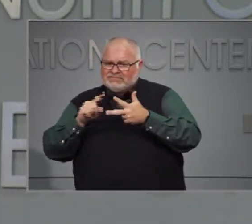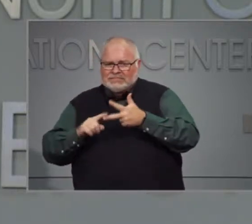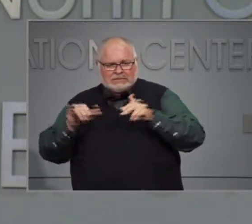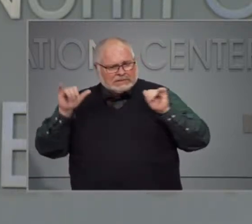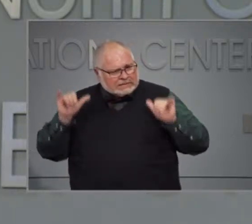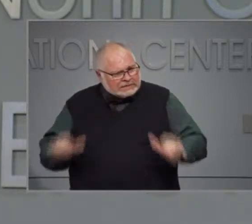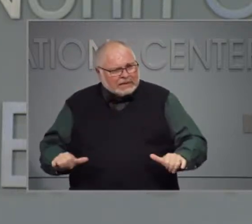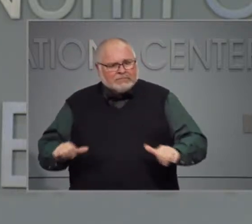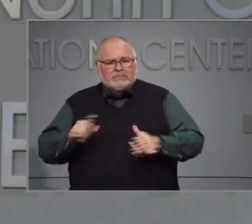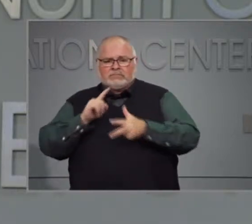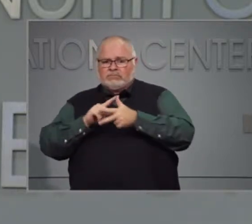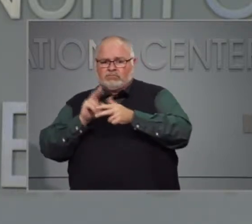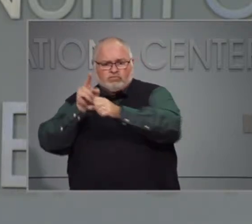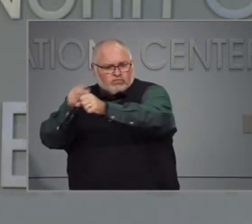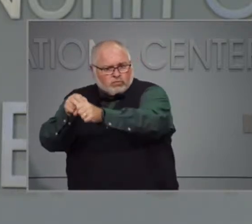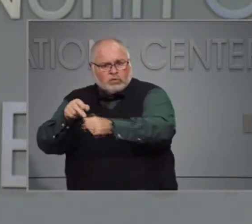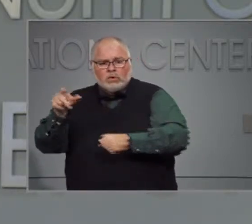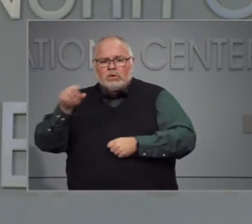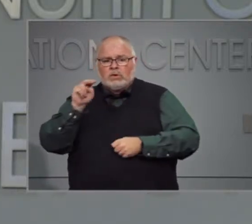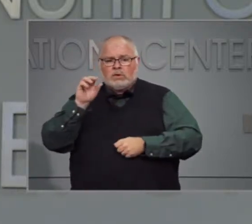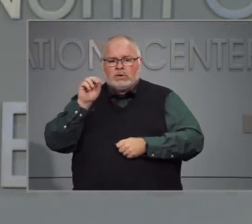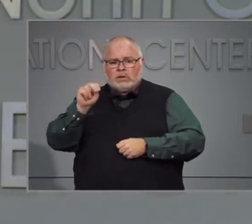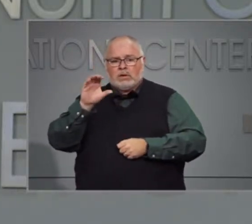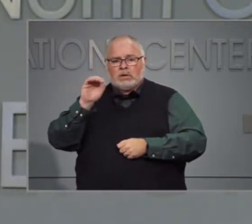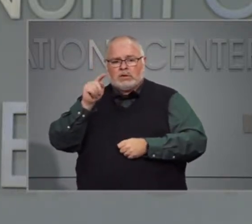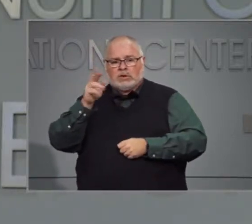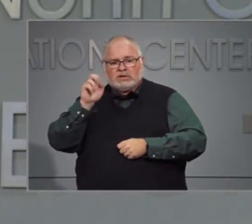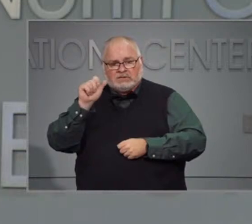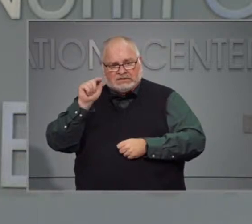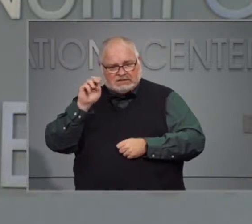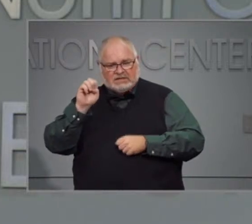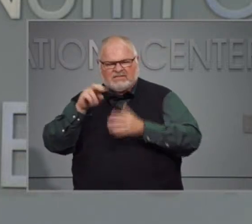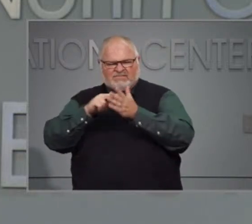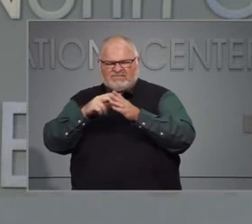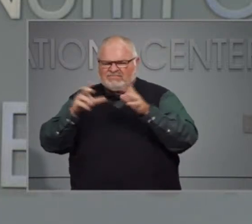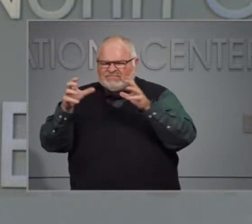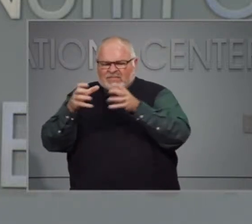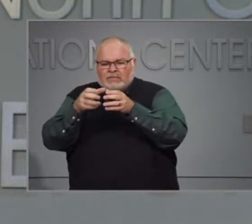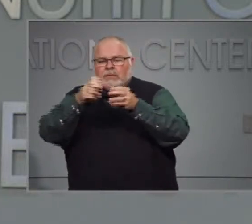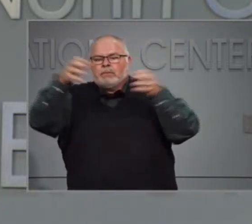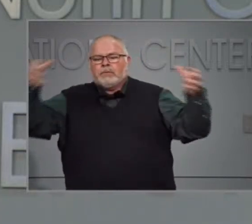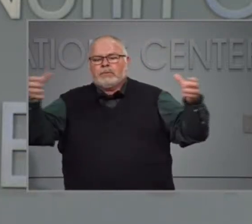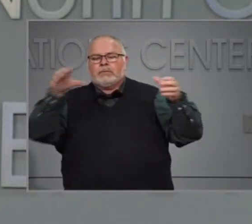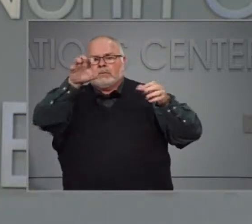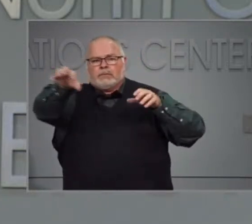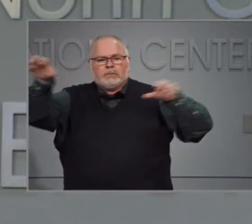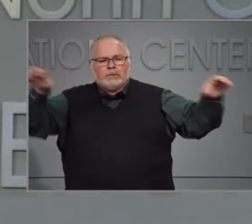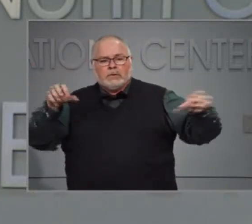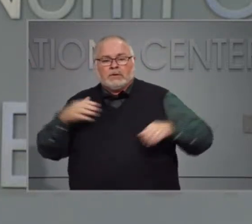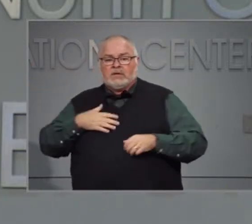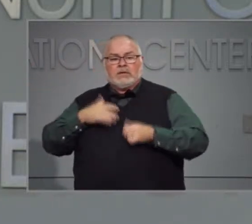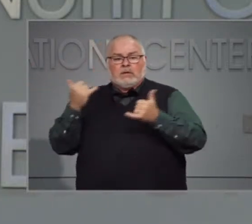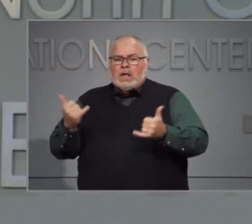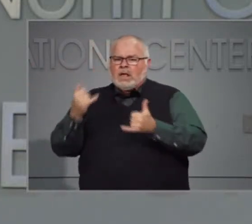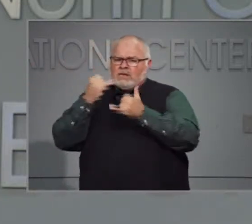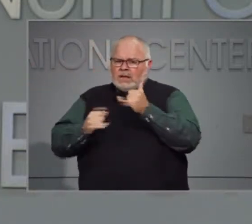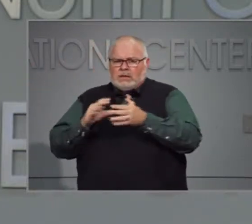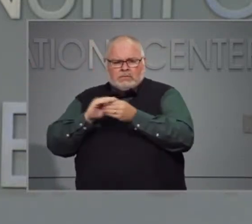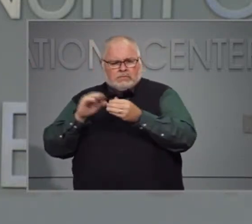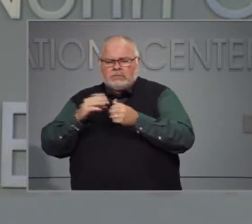eligible. Finally, I want to thank Secretary Cohen for her continued outstanding leadership since day one of